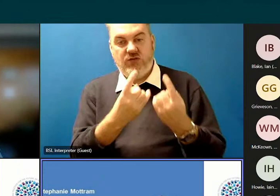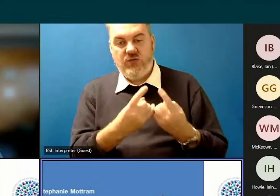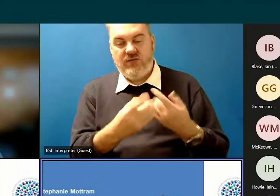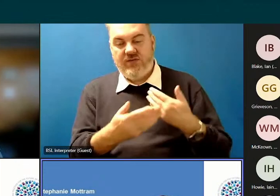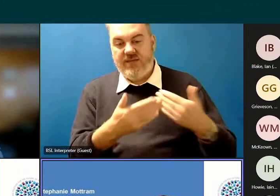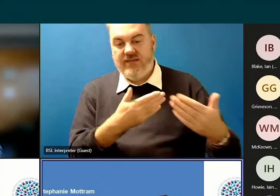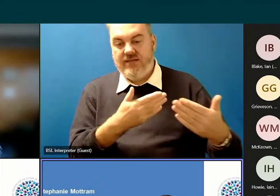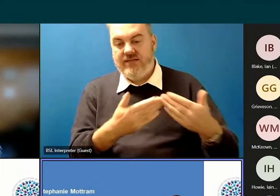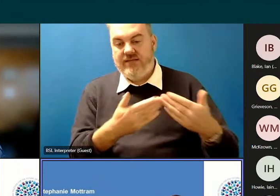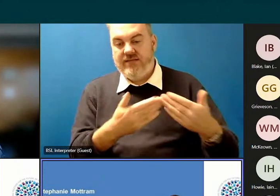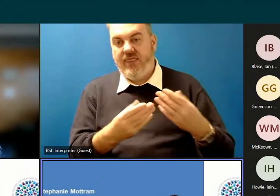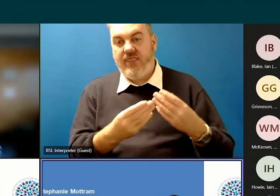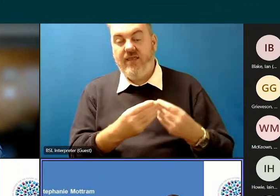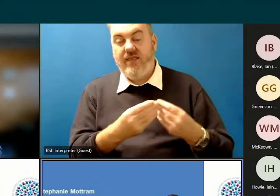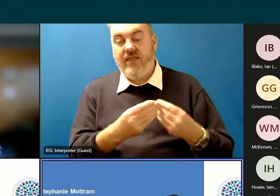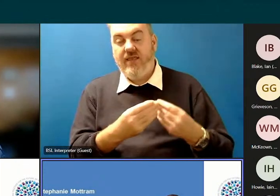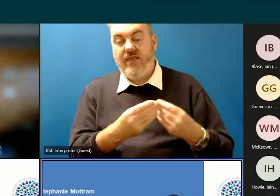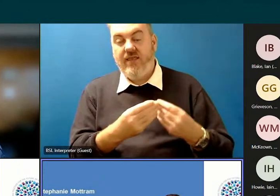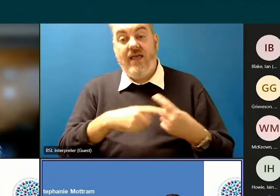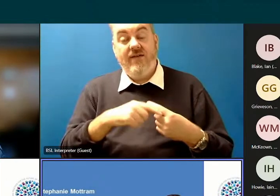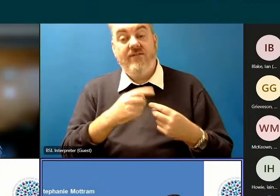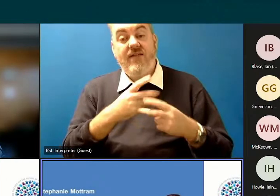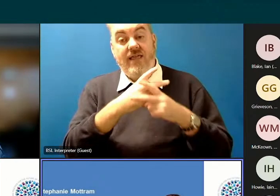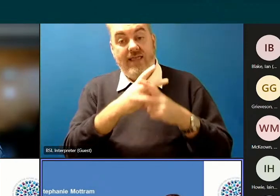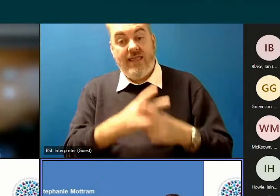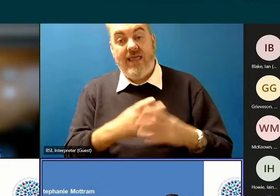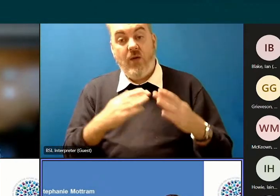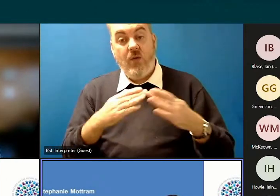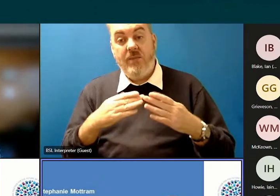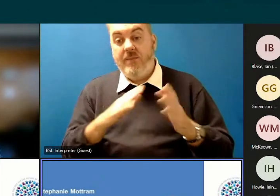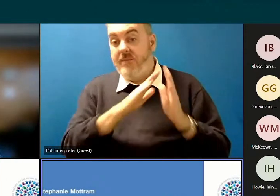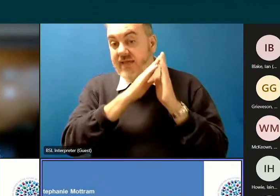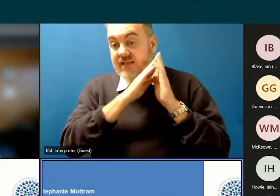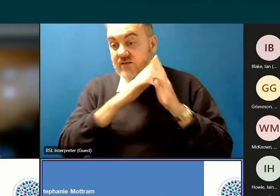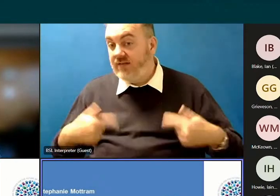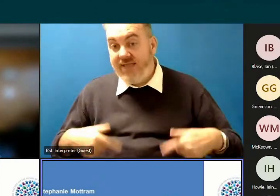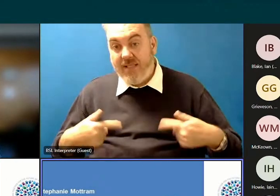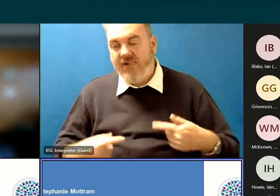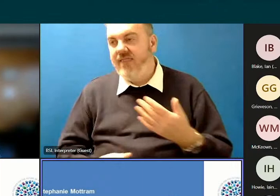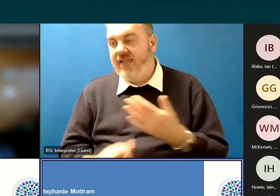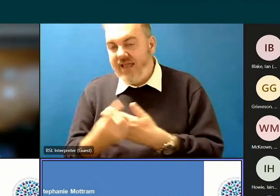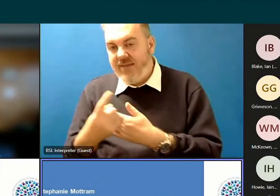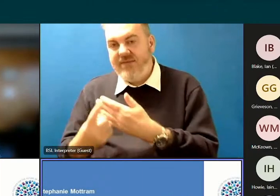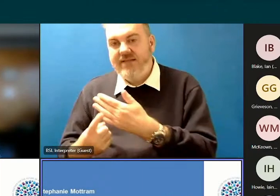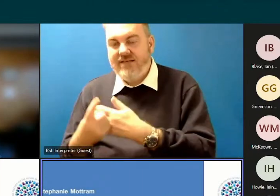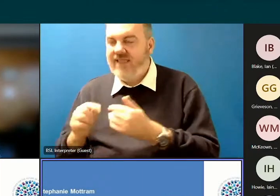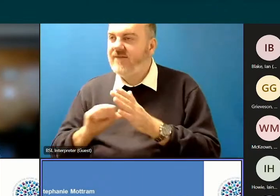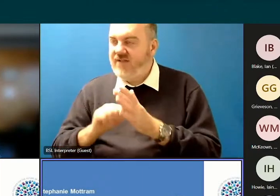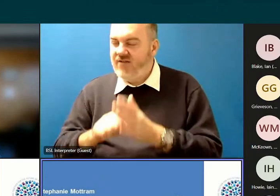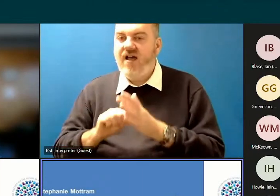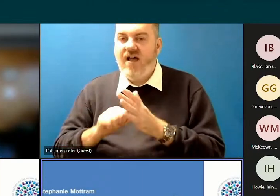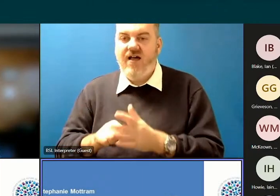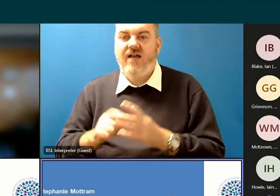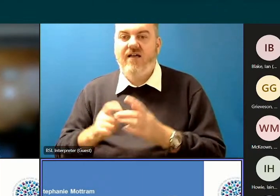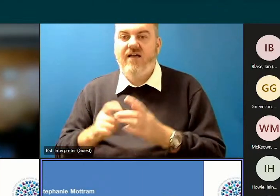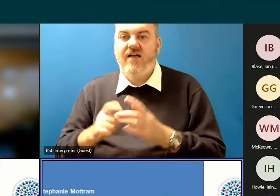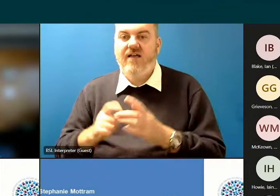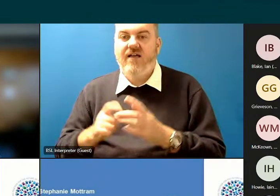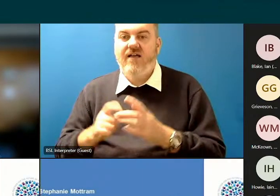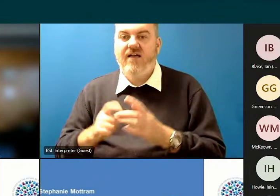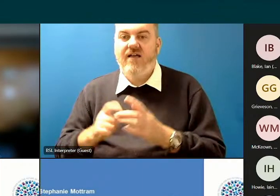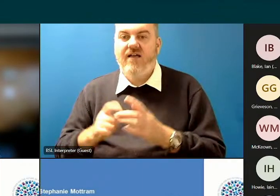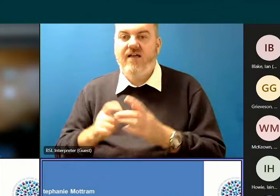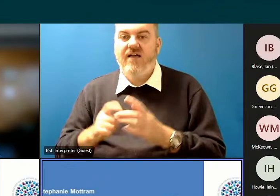in the system, we do have care home beds not available to us for that reason, and that can make it very difficult.